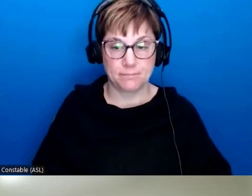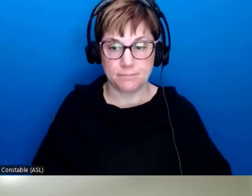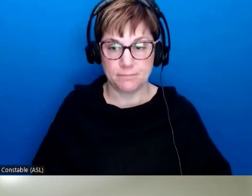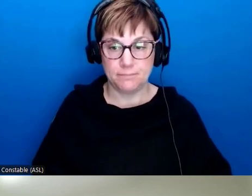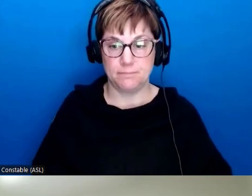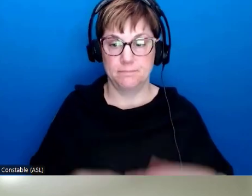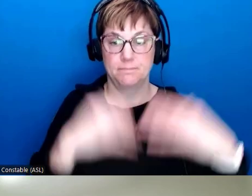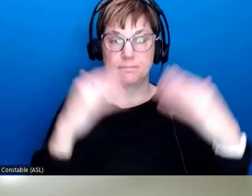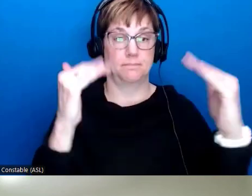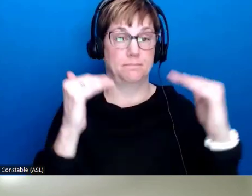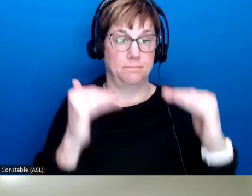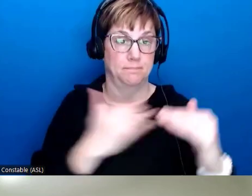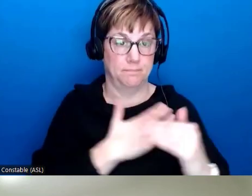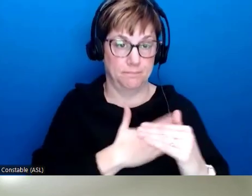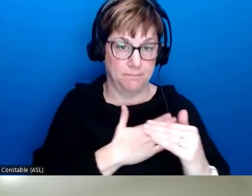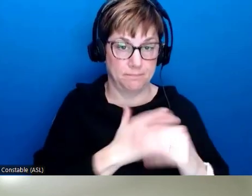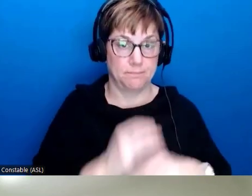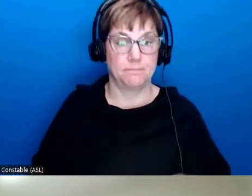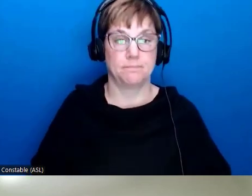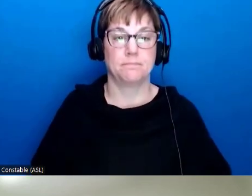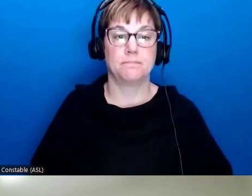Next slide, please.